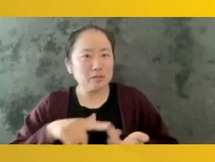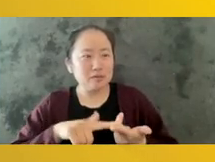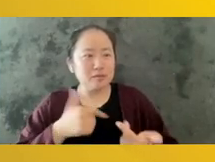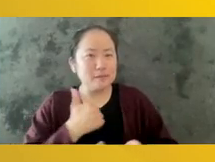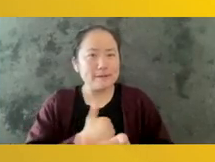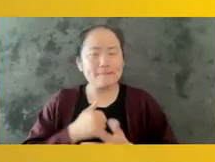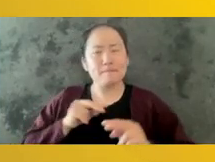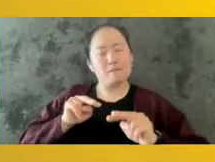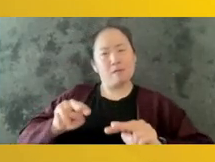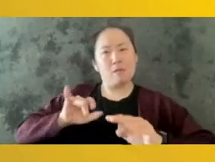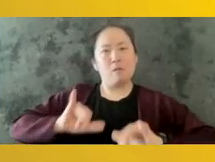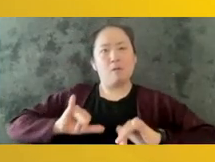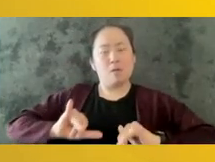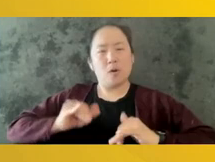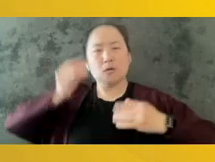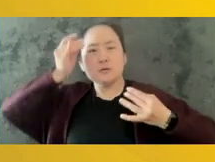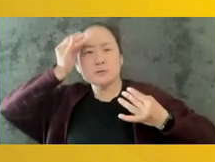solving